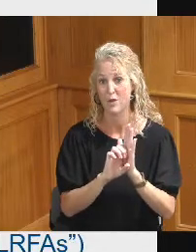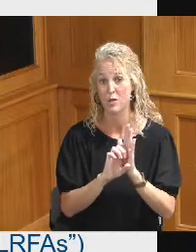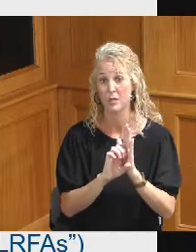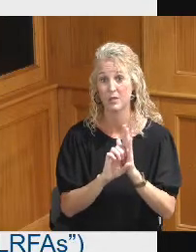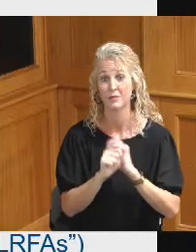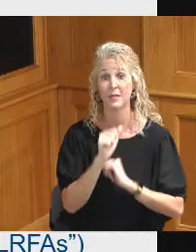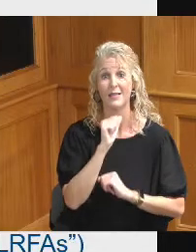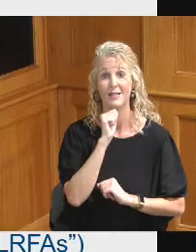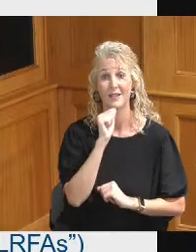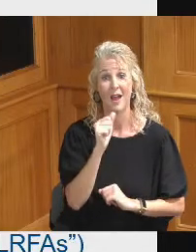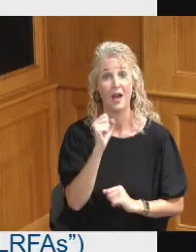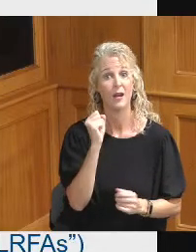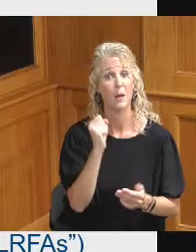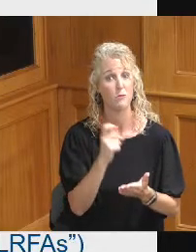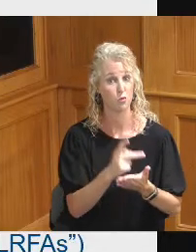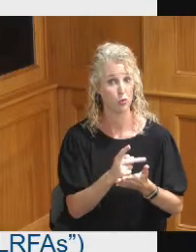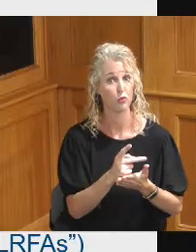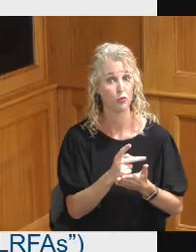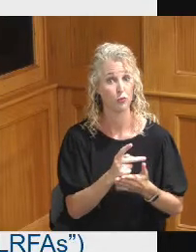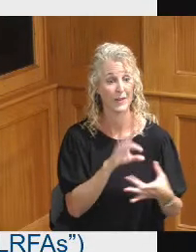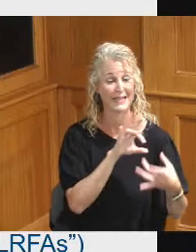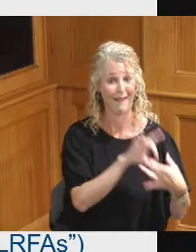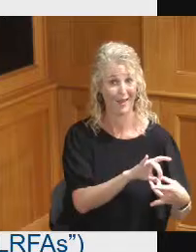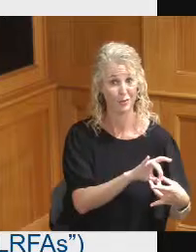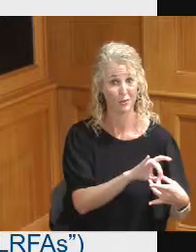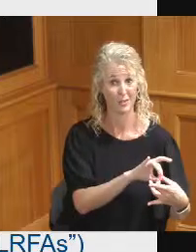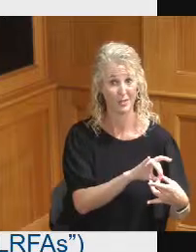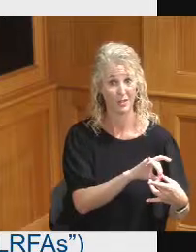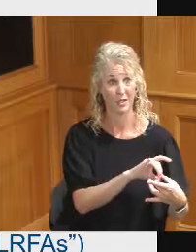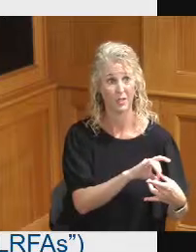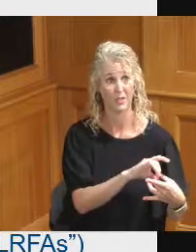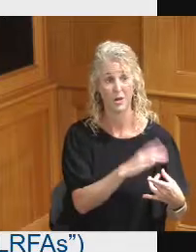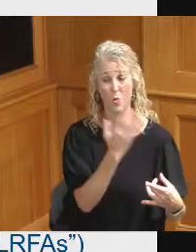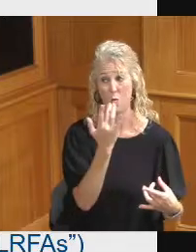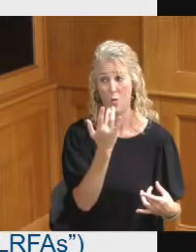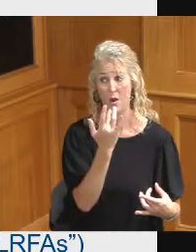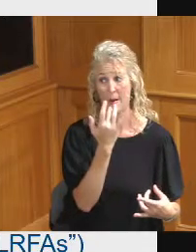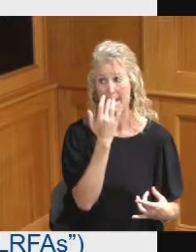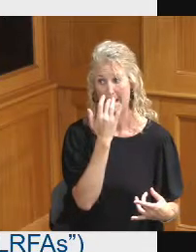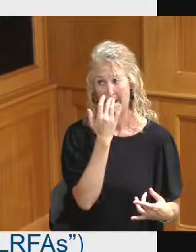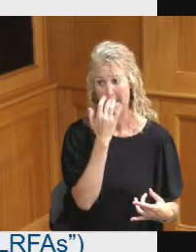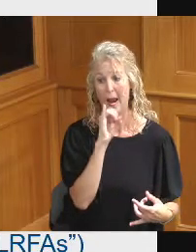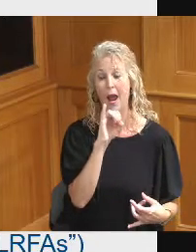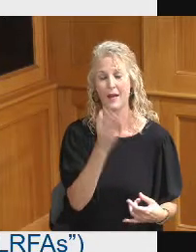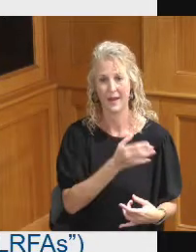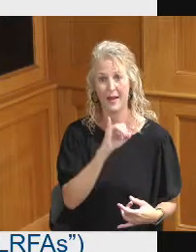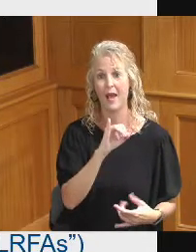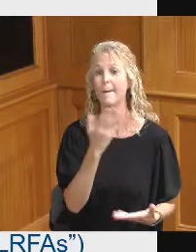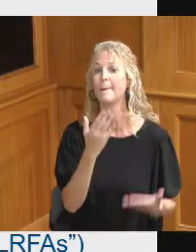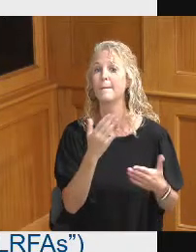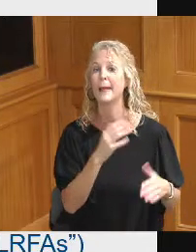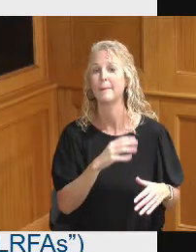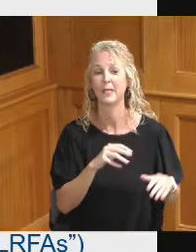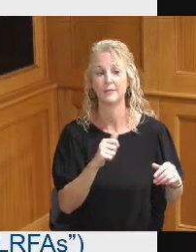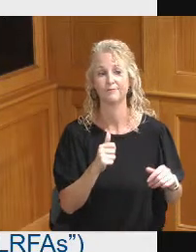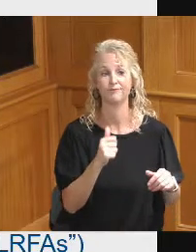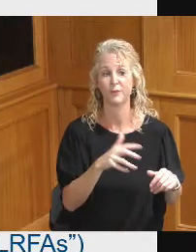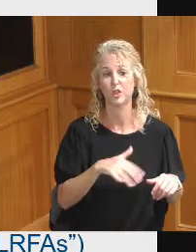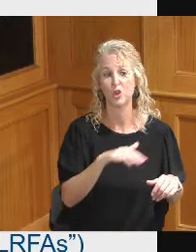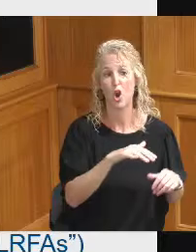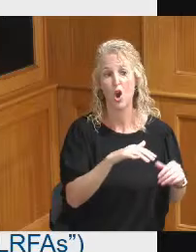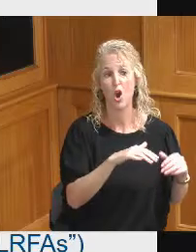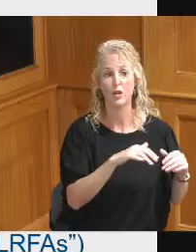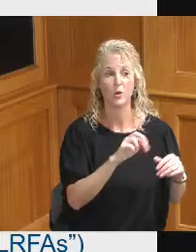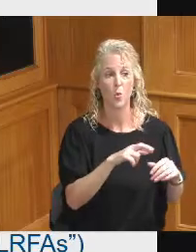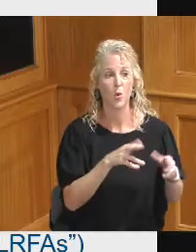unauthorized I&I or illicit I&I that's there because of connections from downspouts or yard drains or